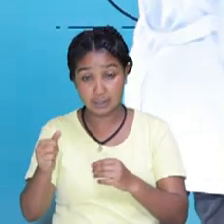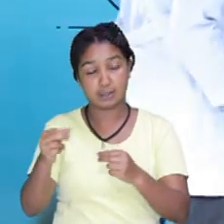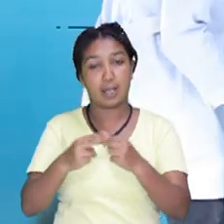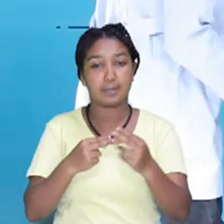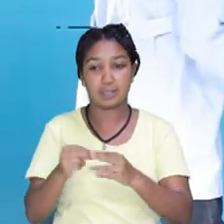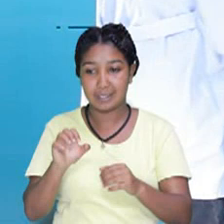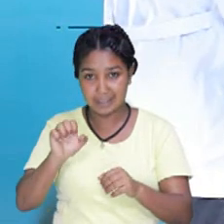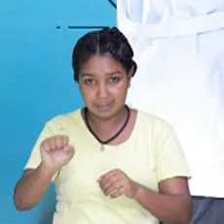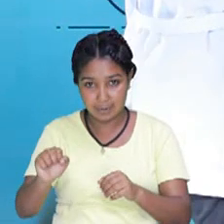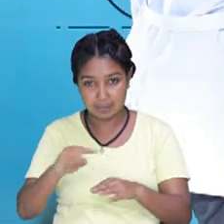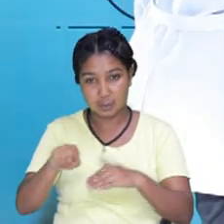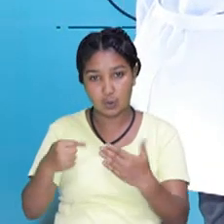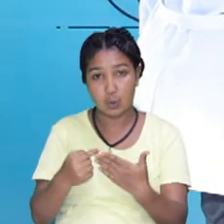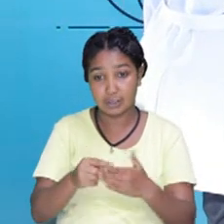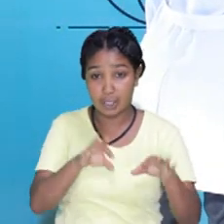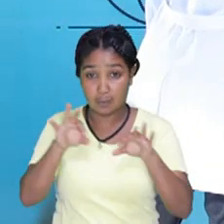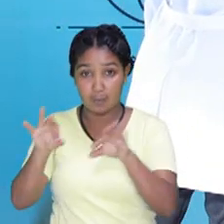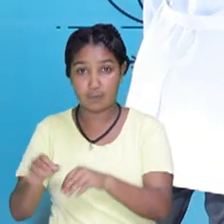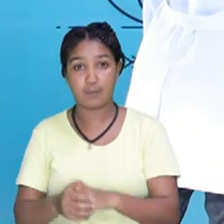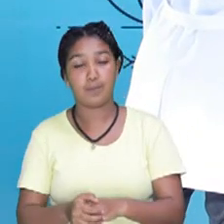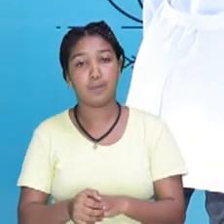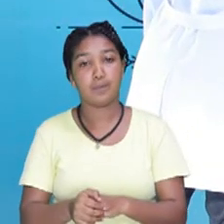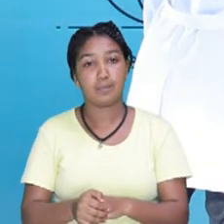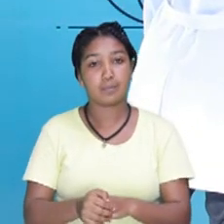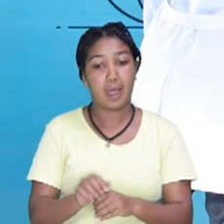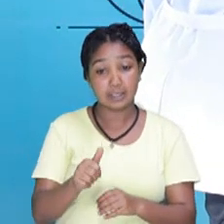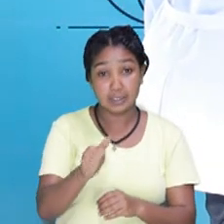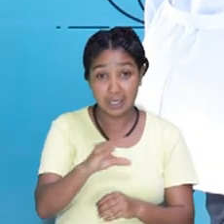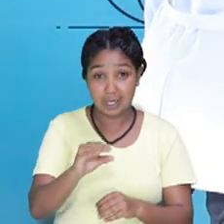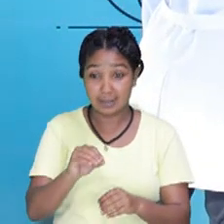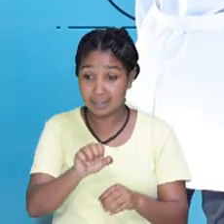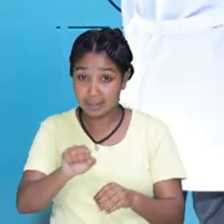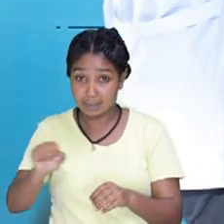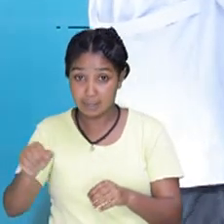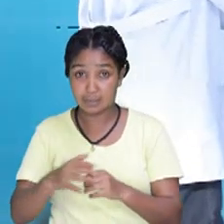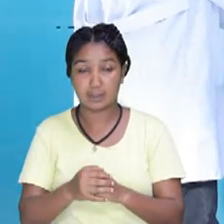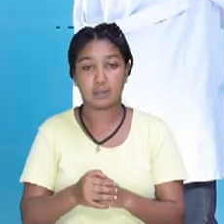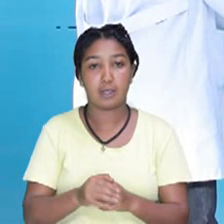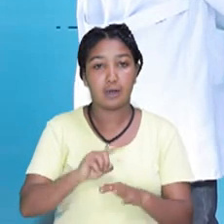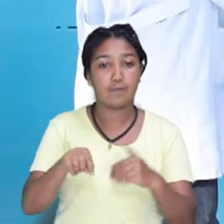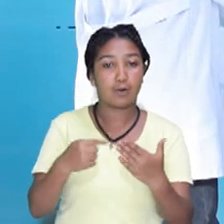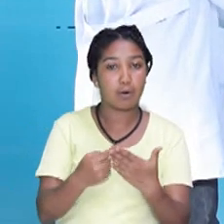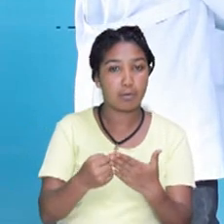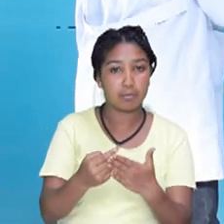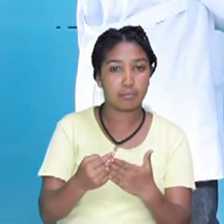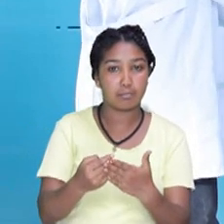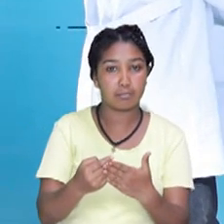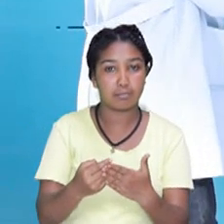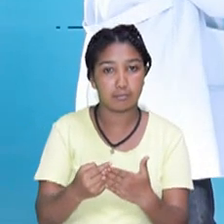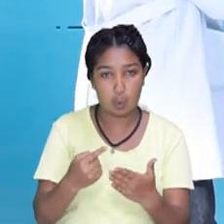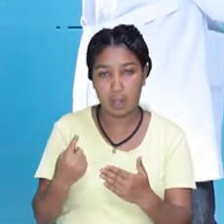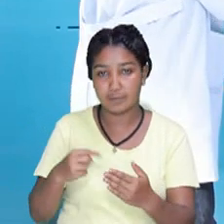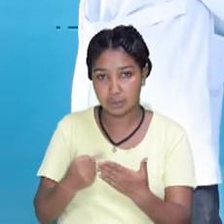times displacement. Therefore, instead of acceleration and displacement, from the kinematics concept, you have